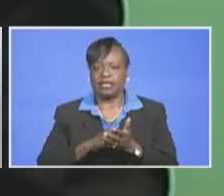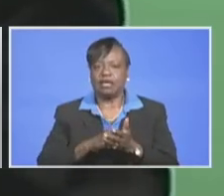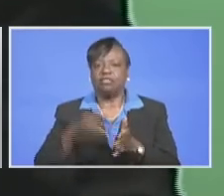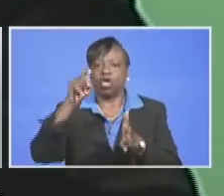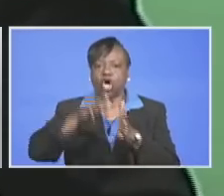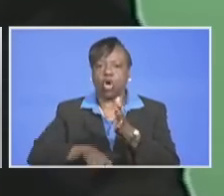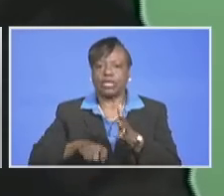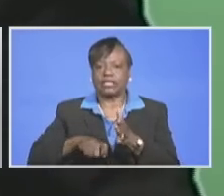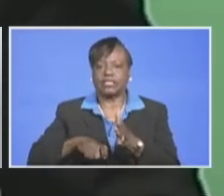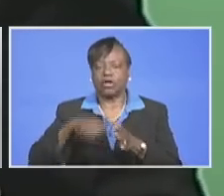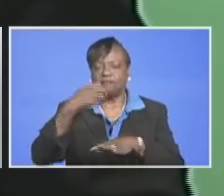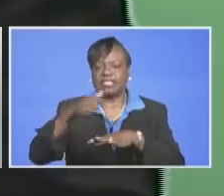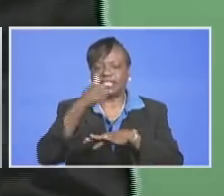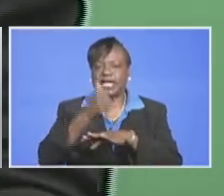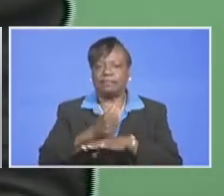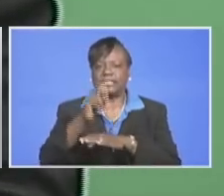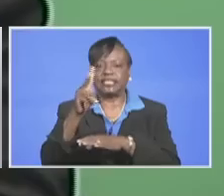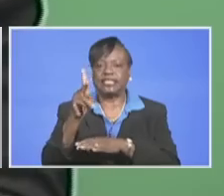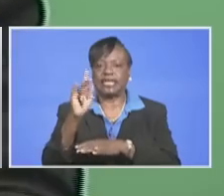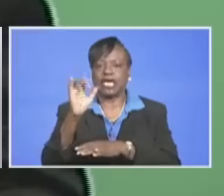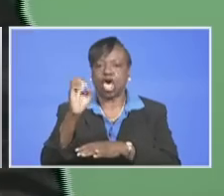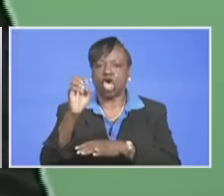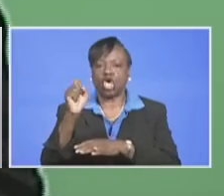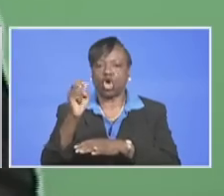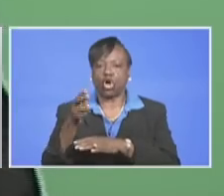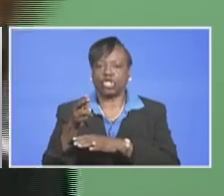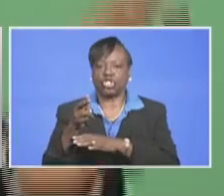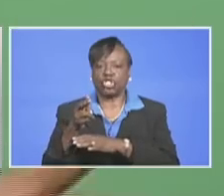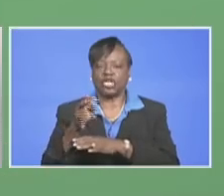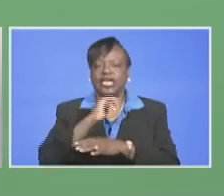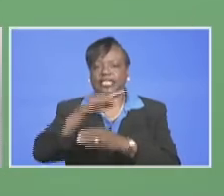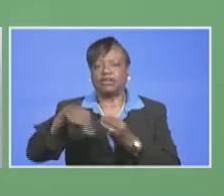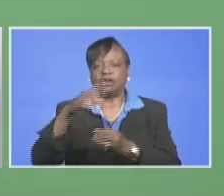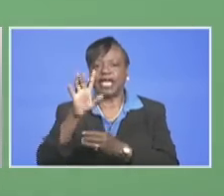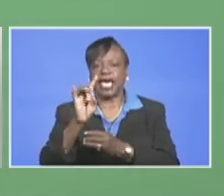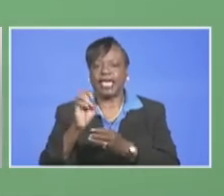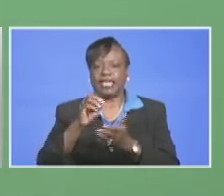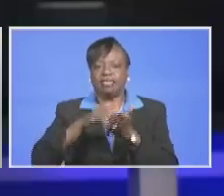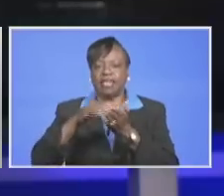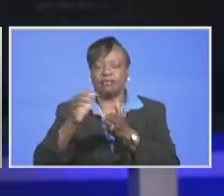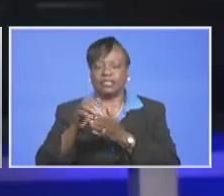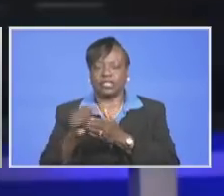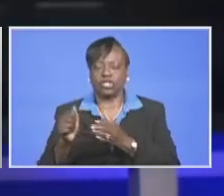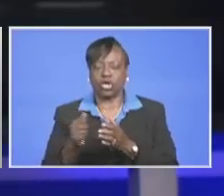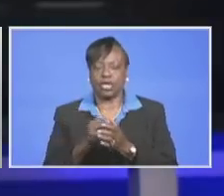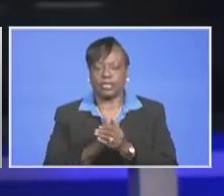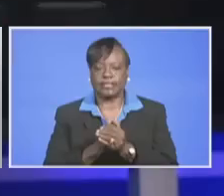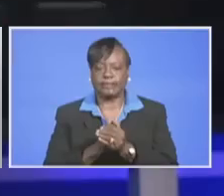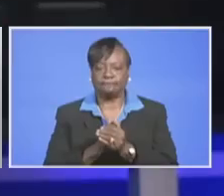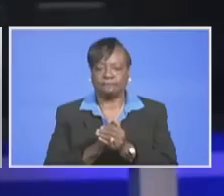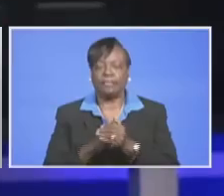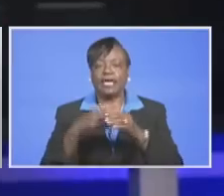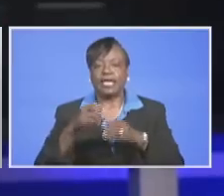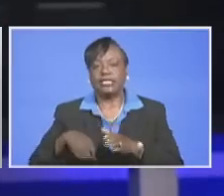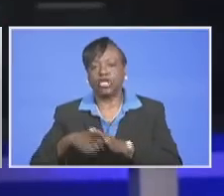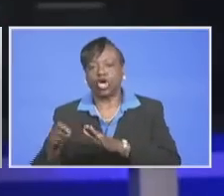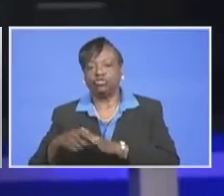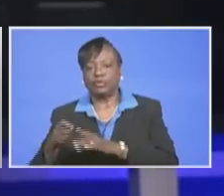establishment of these kiosks within the Office of Island Administrators is around $80,000. In his contribution